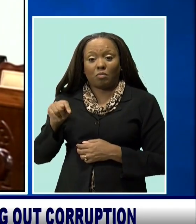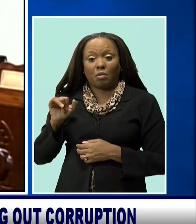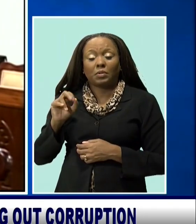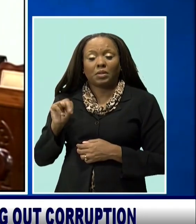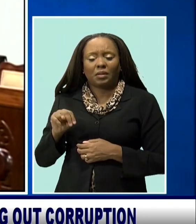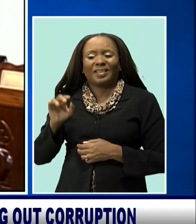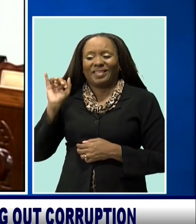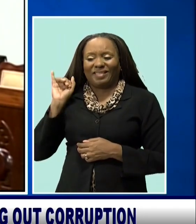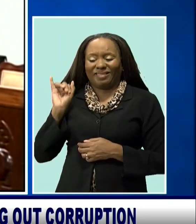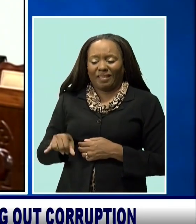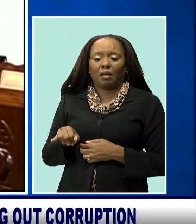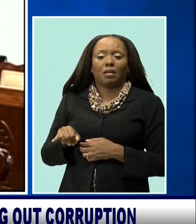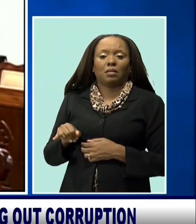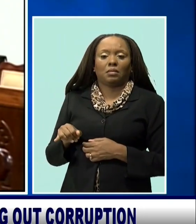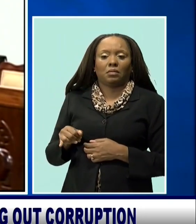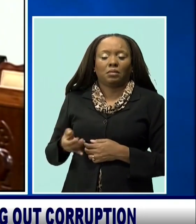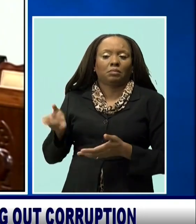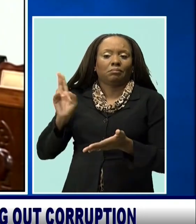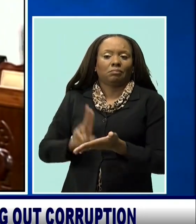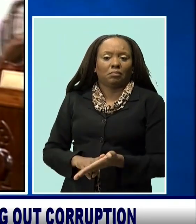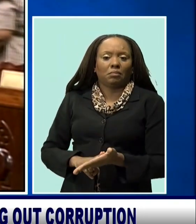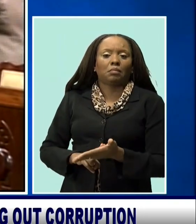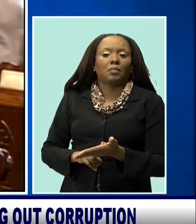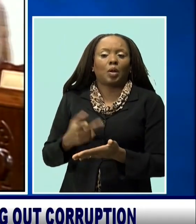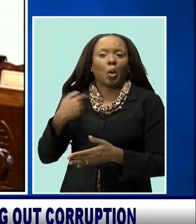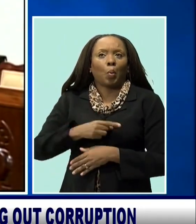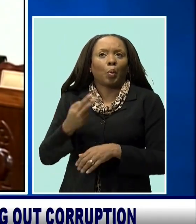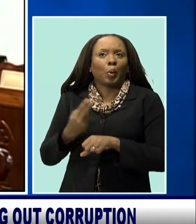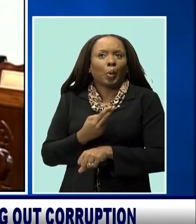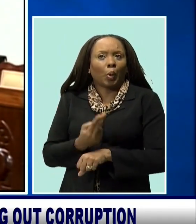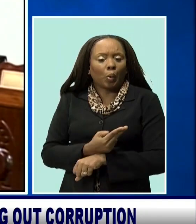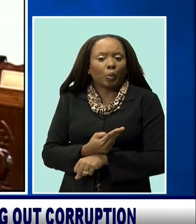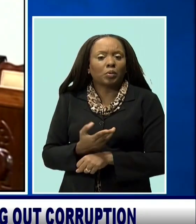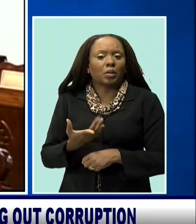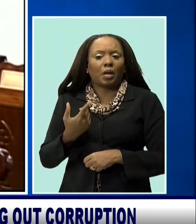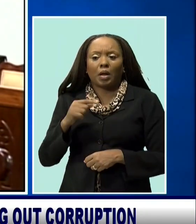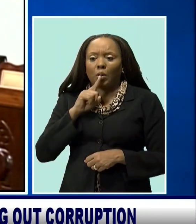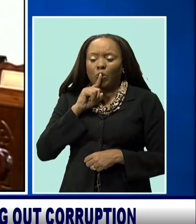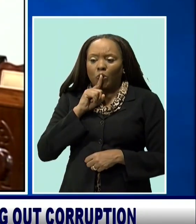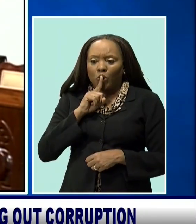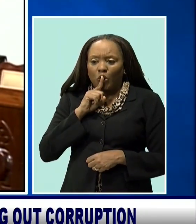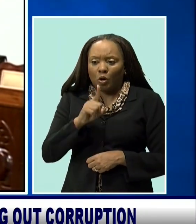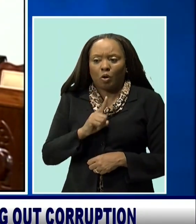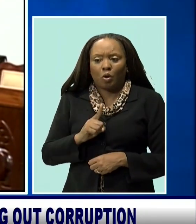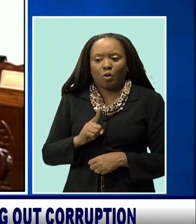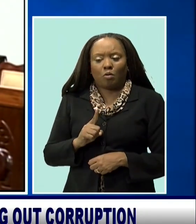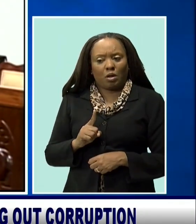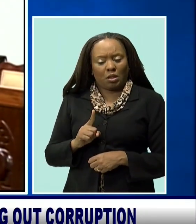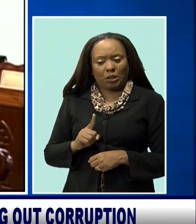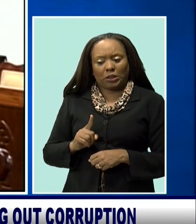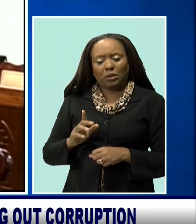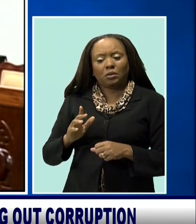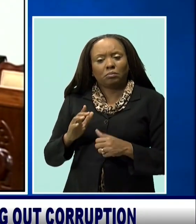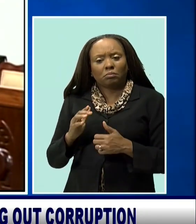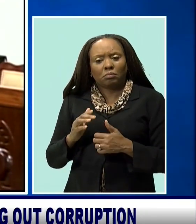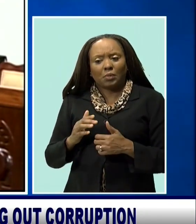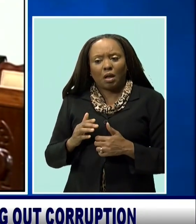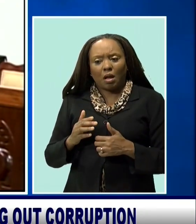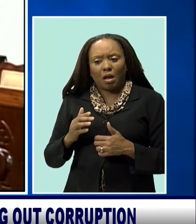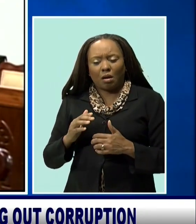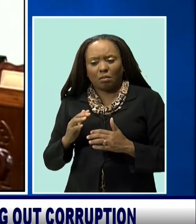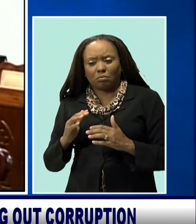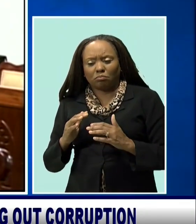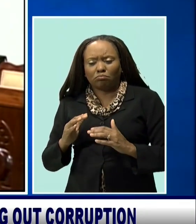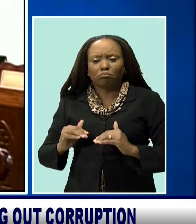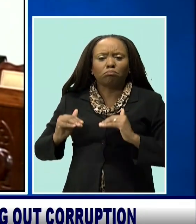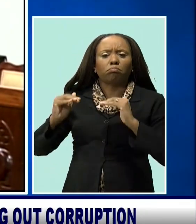treaty that deals with the issue of corruption, and it is commended very, very highly by the Commonwealth Secretariat. So,